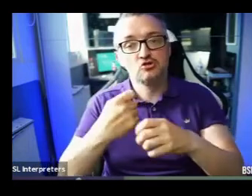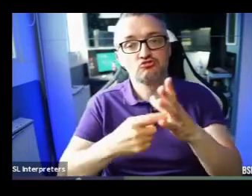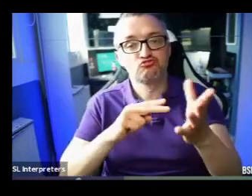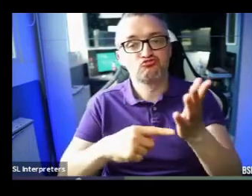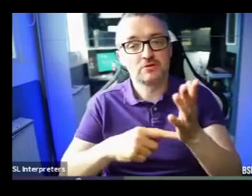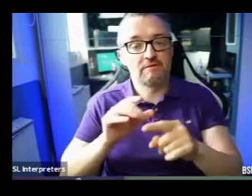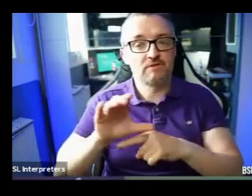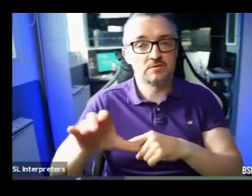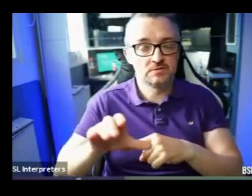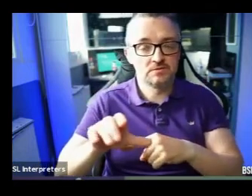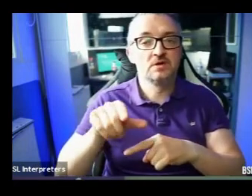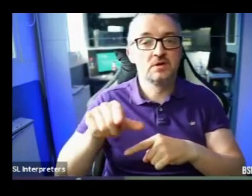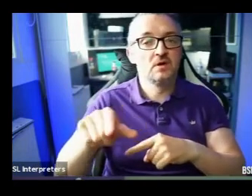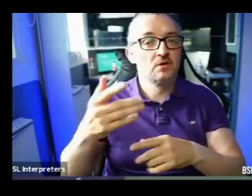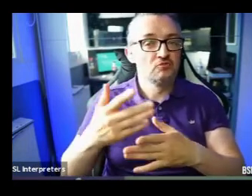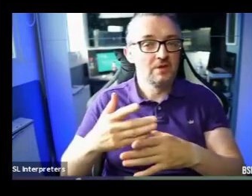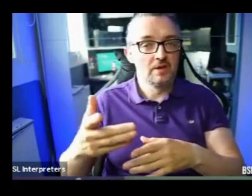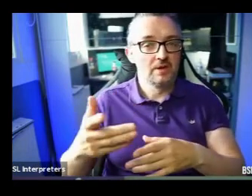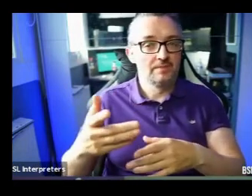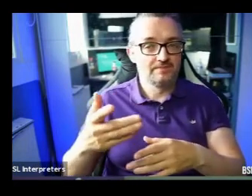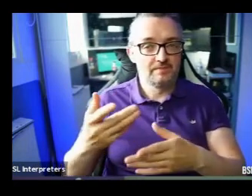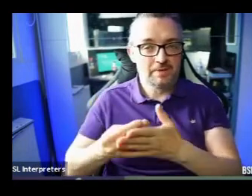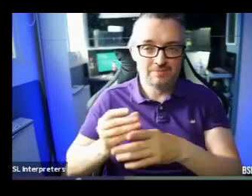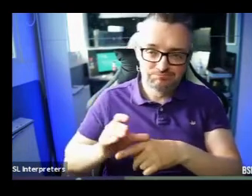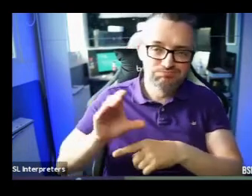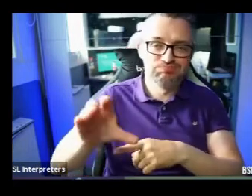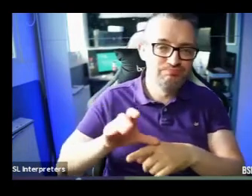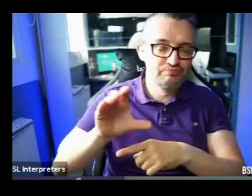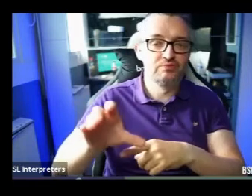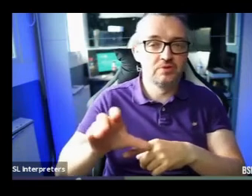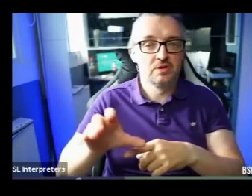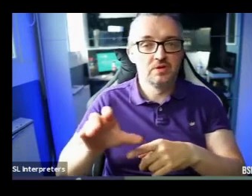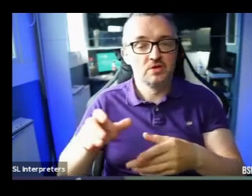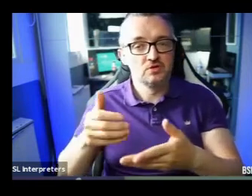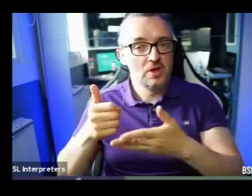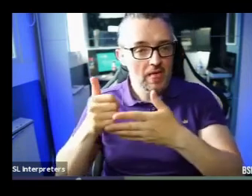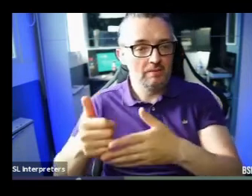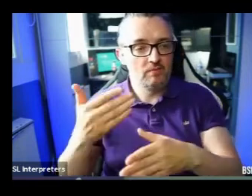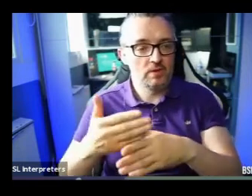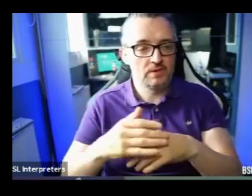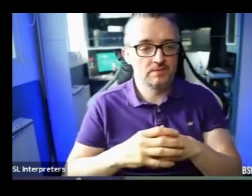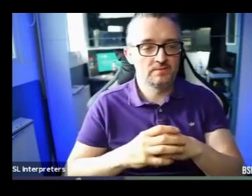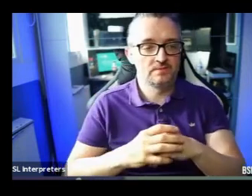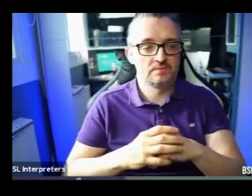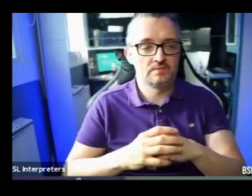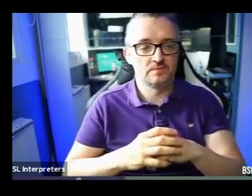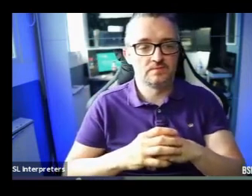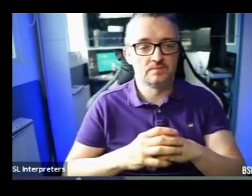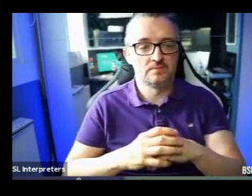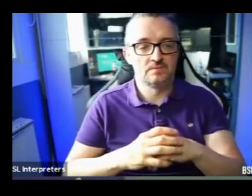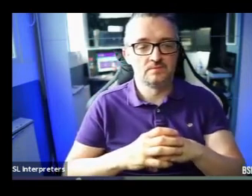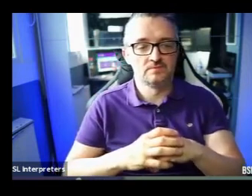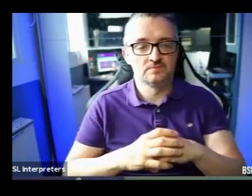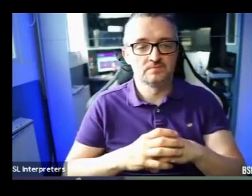It's grant funded by Scottish Government, but Alzheimer Scotland contributes a substantial amount of in-kind resource to make it work, and